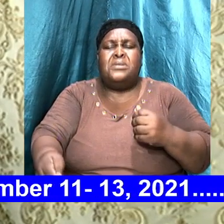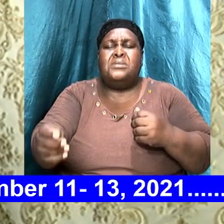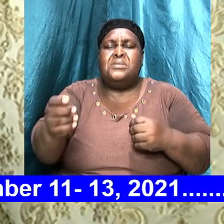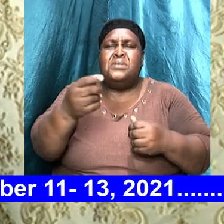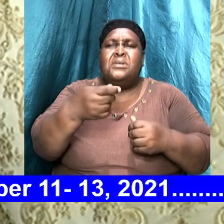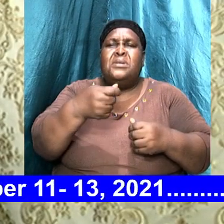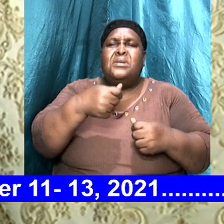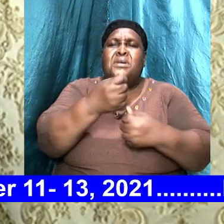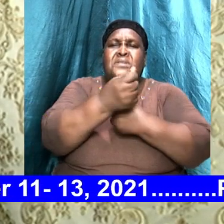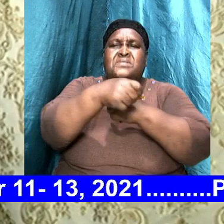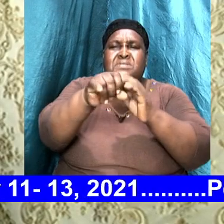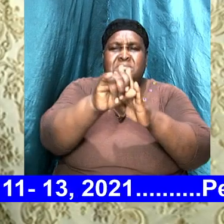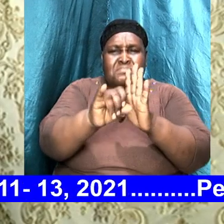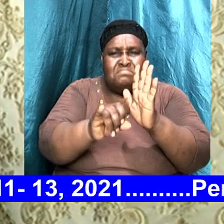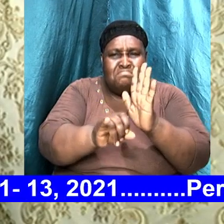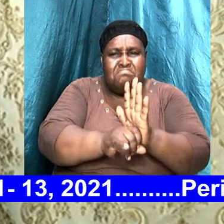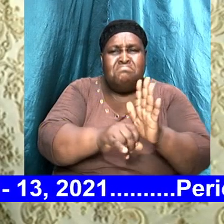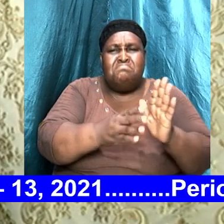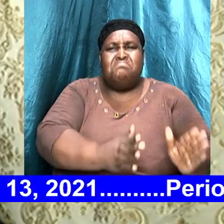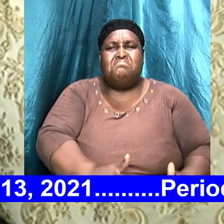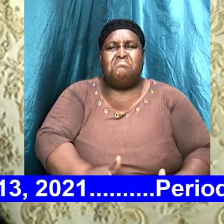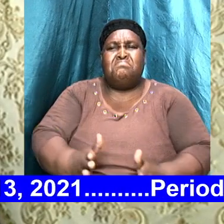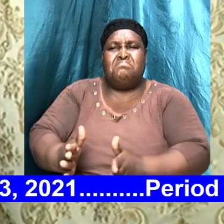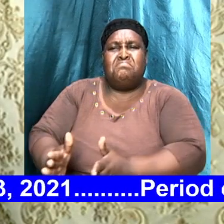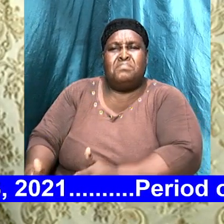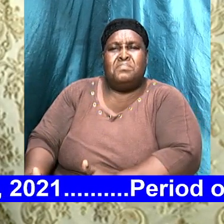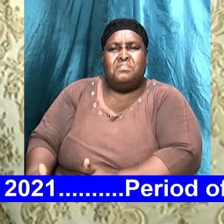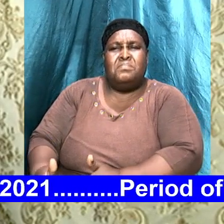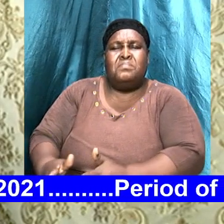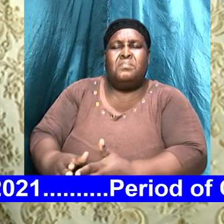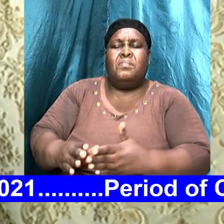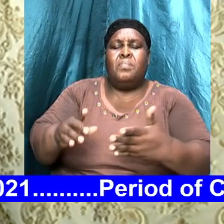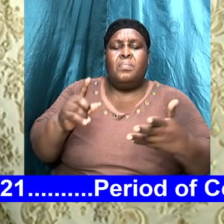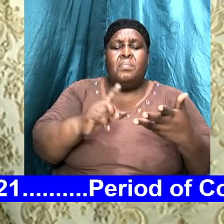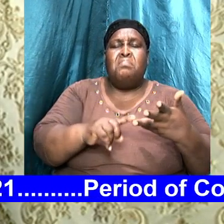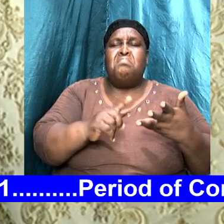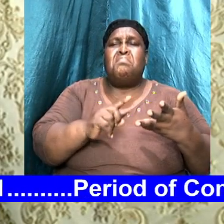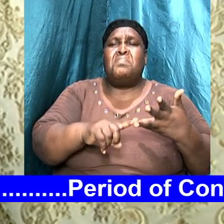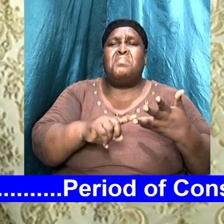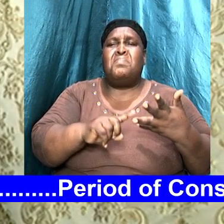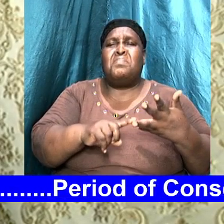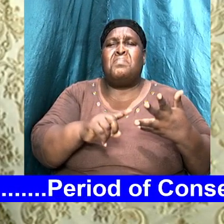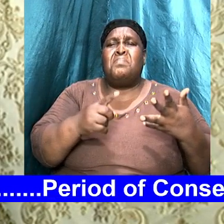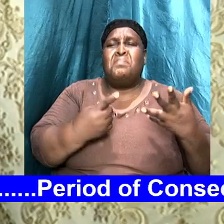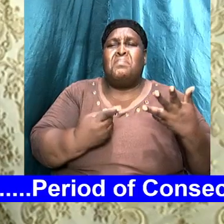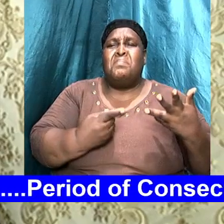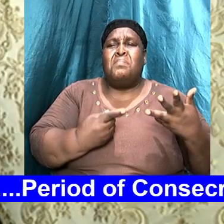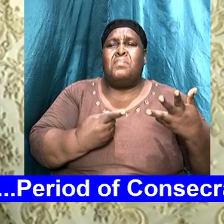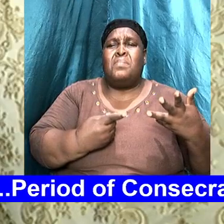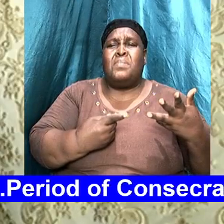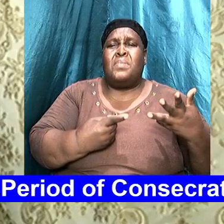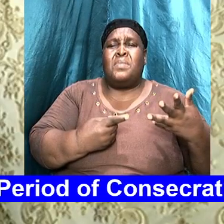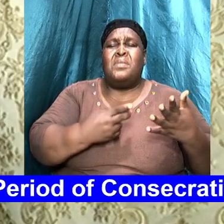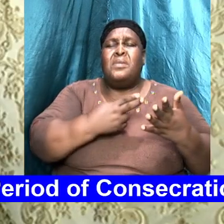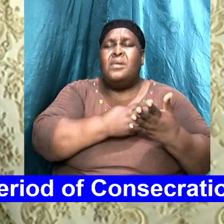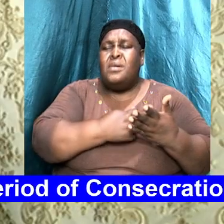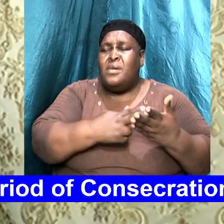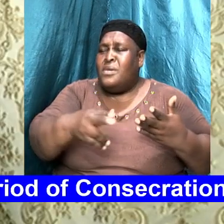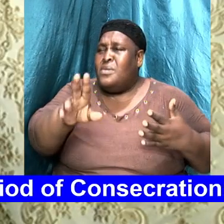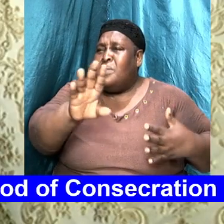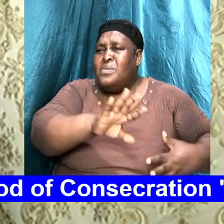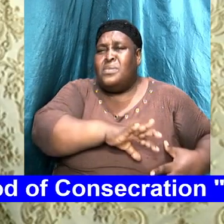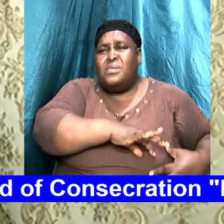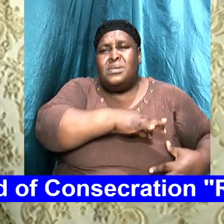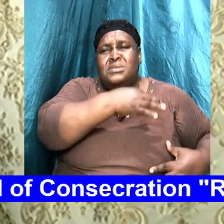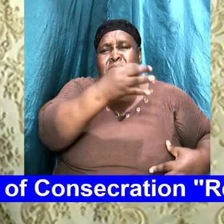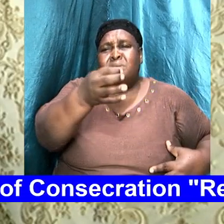of salvation. Secondly the Holy Spirit will raise us